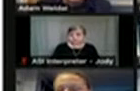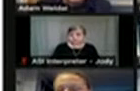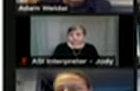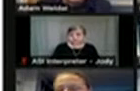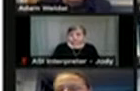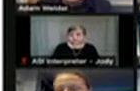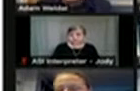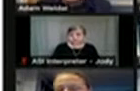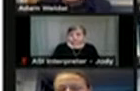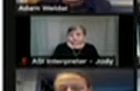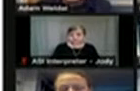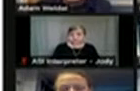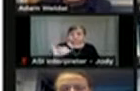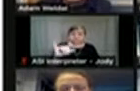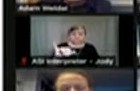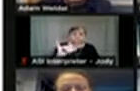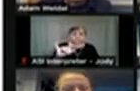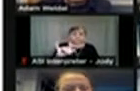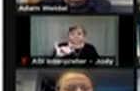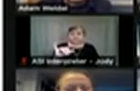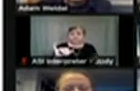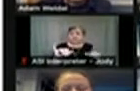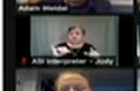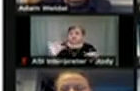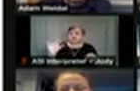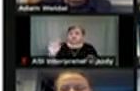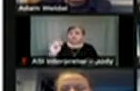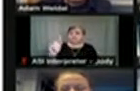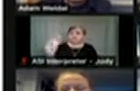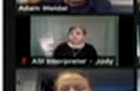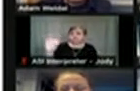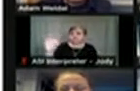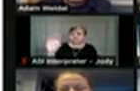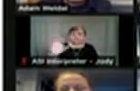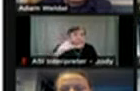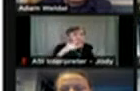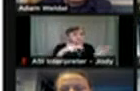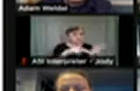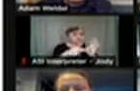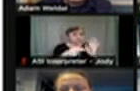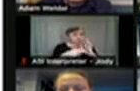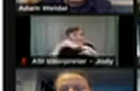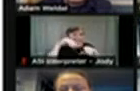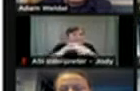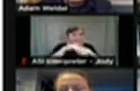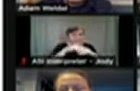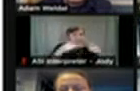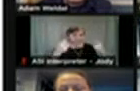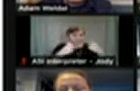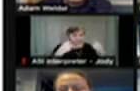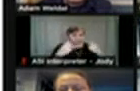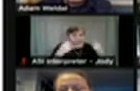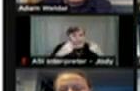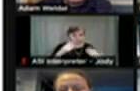this means it's in the gym, I think, is the way I read it. So Mr. Chair, just really quick,